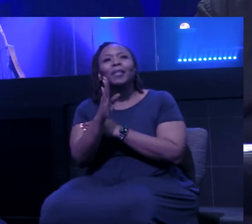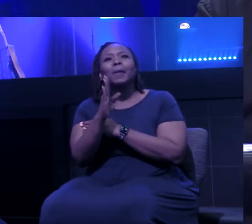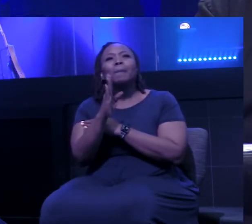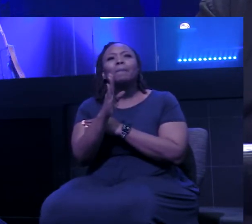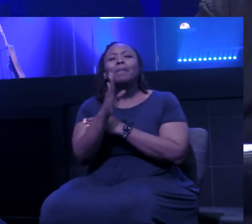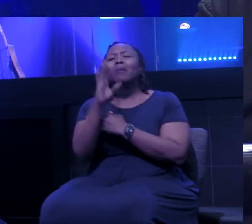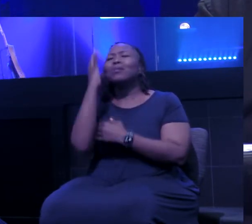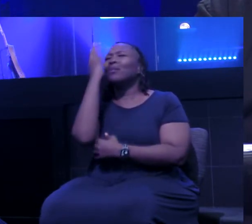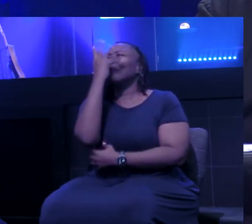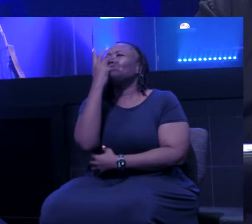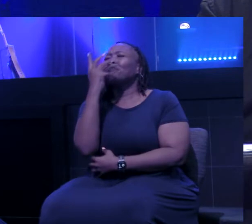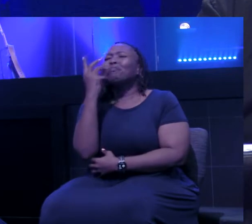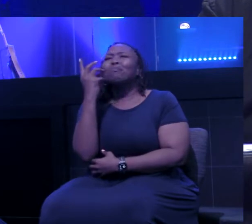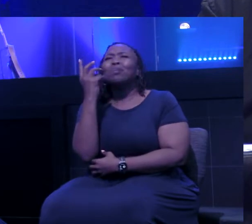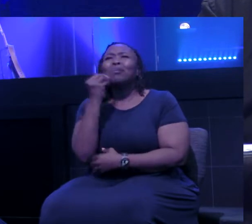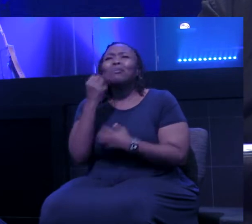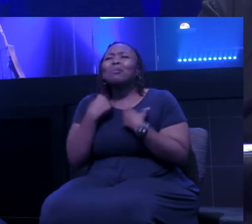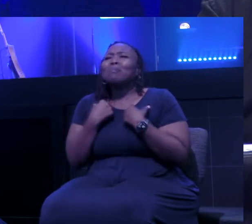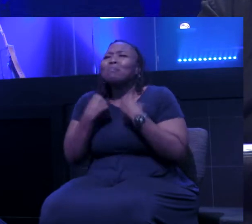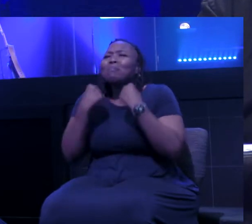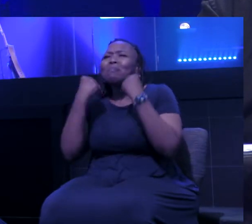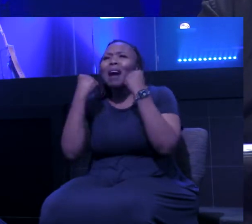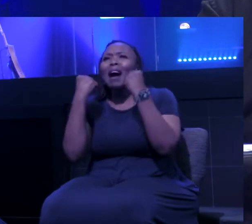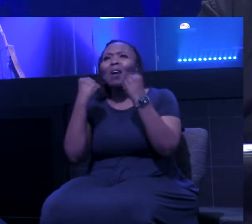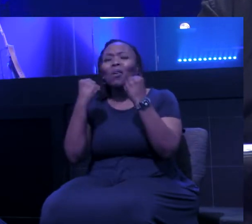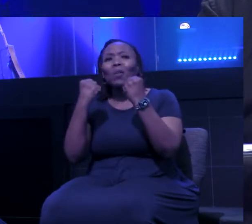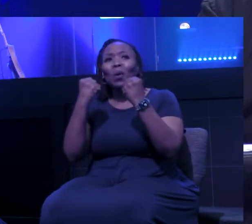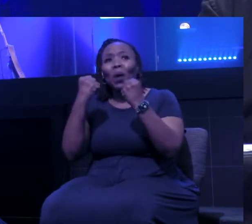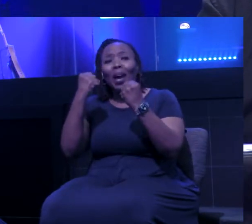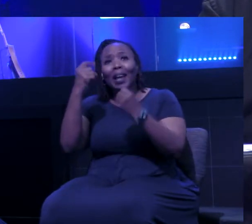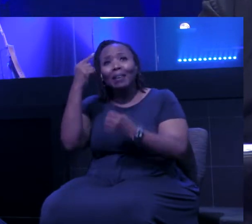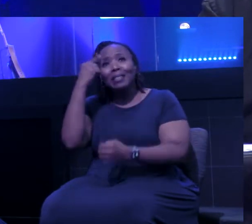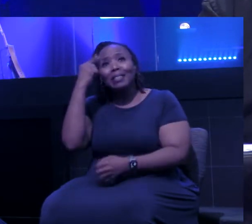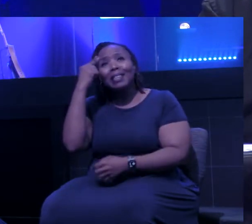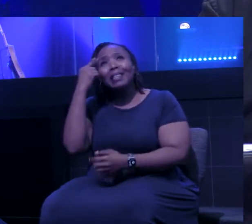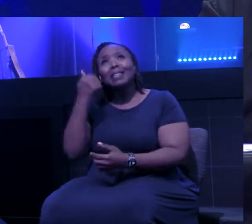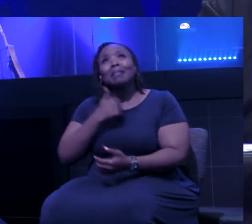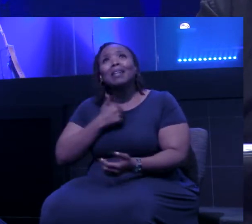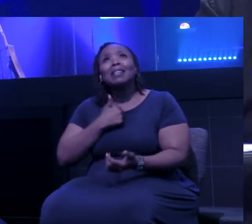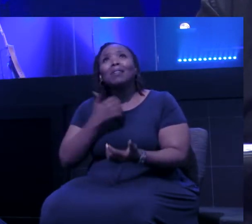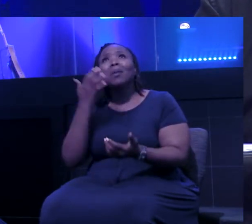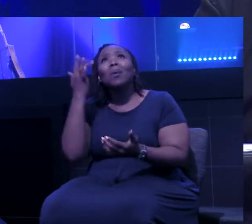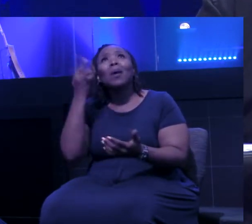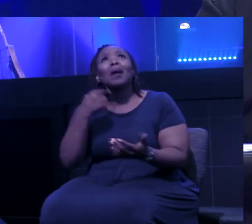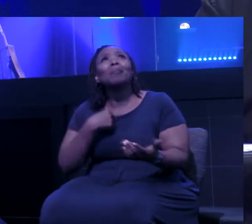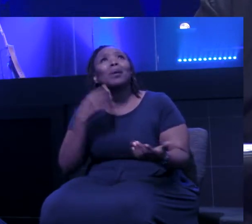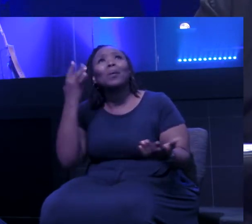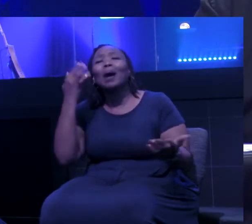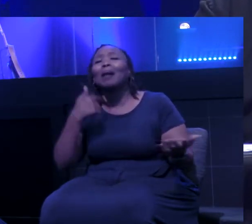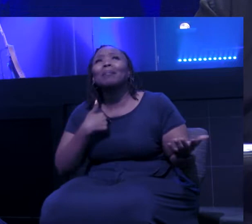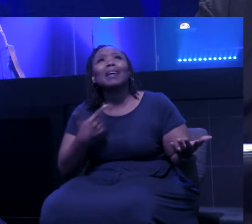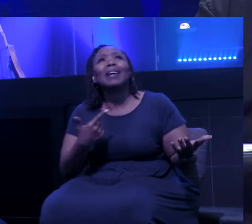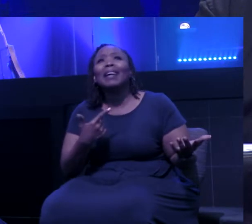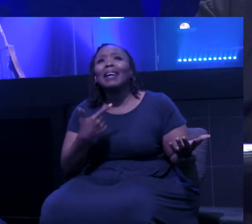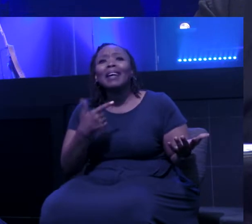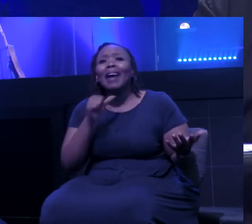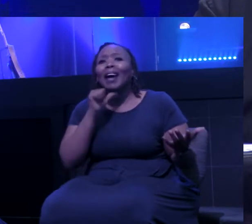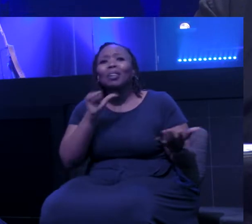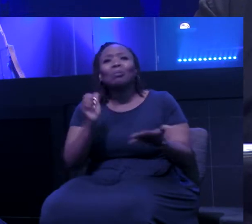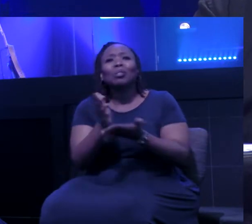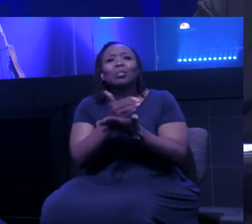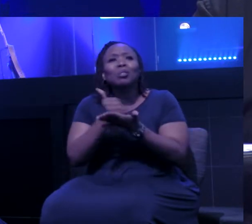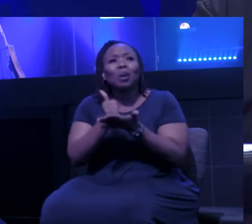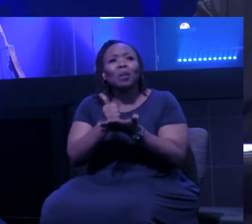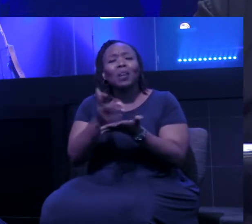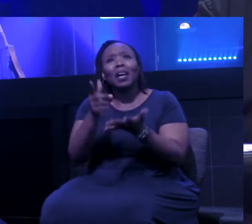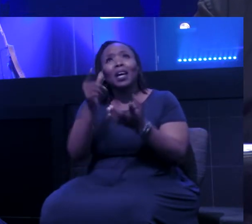so beautiful, so powerful that I remember just thinking to myself, why me? Why me? I'm so undeserving. And the